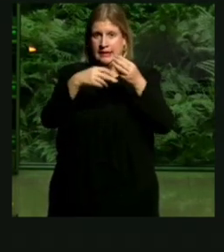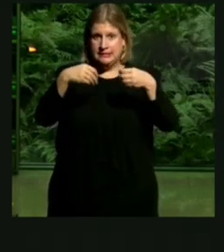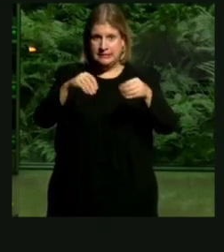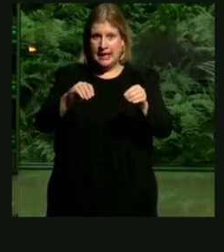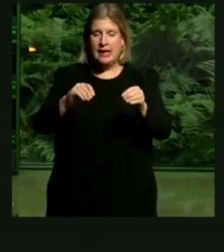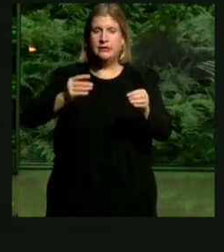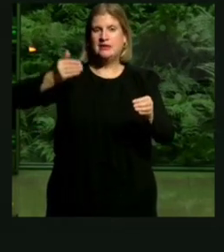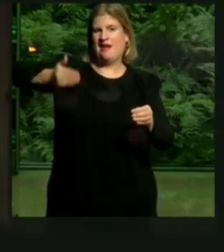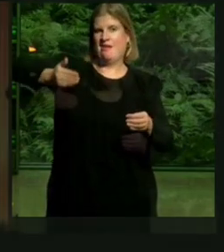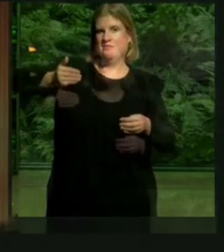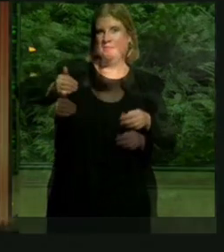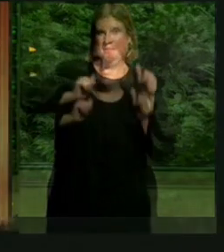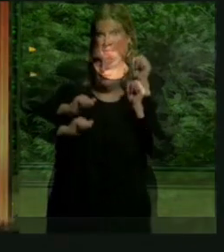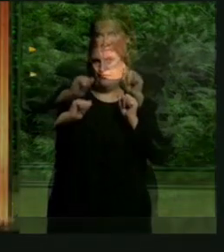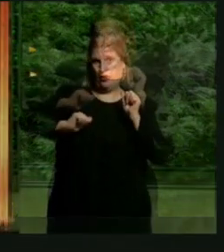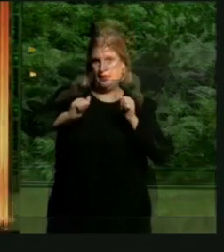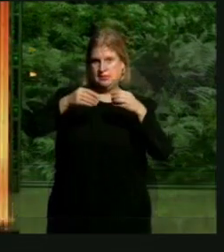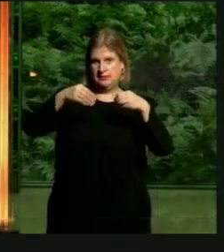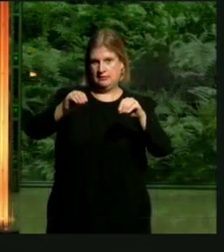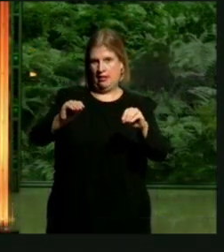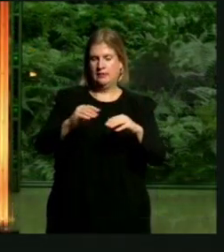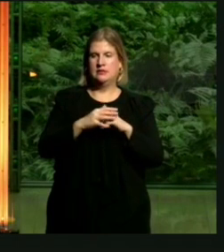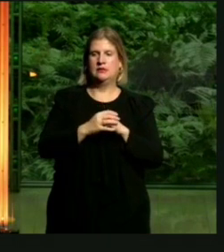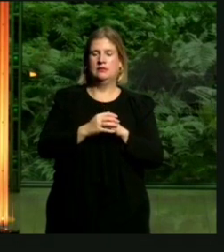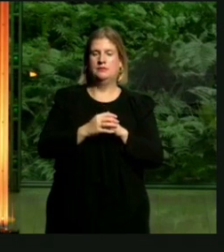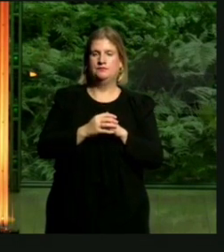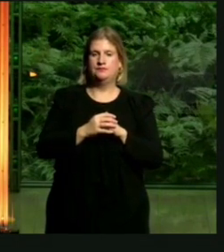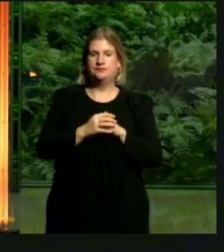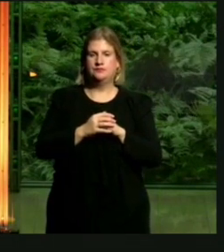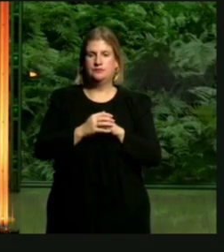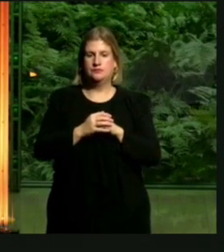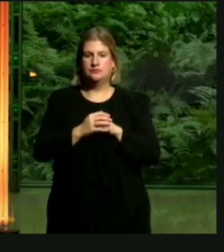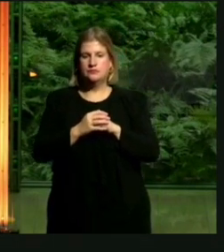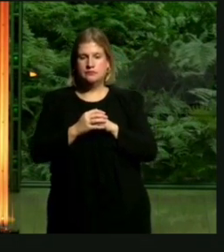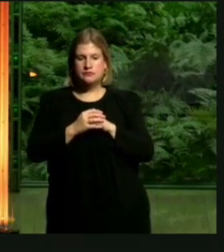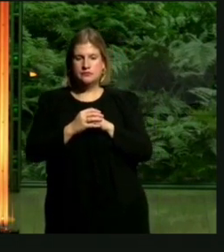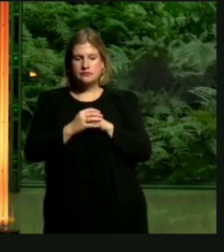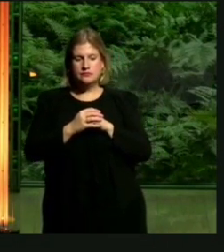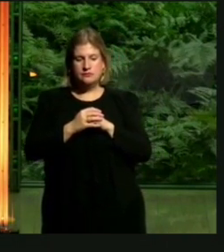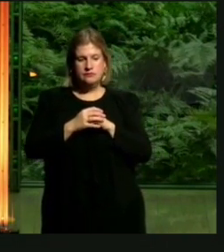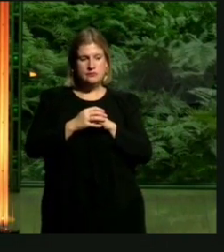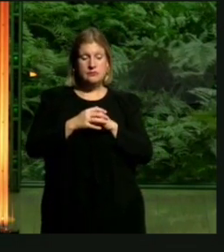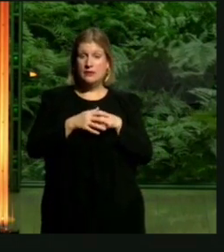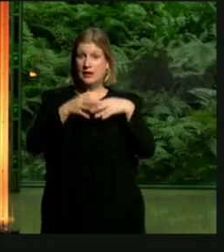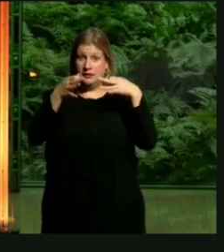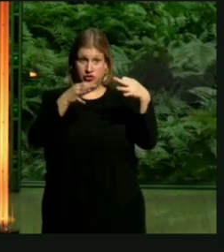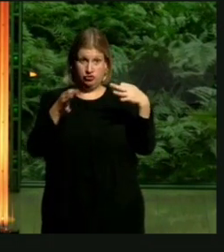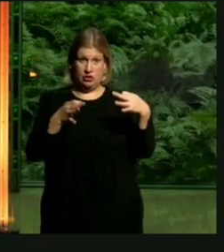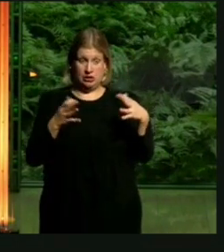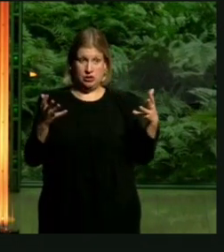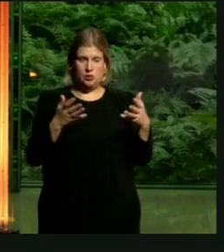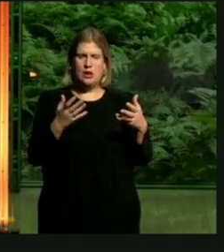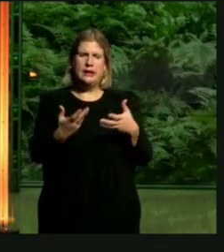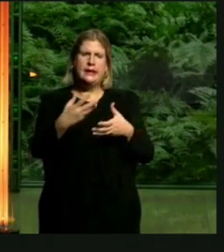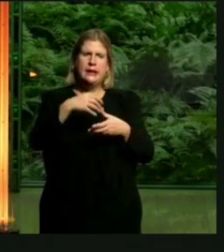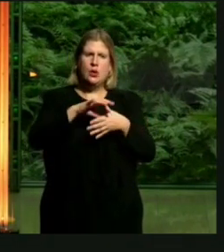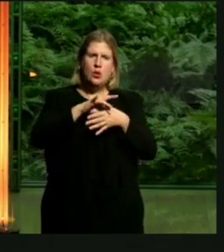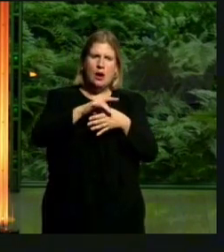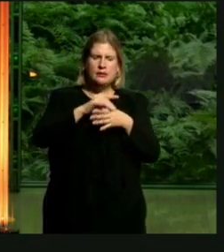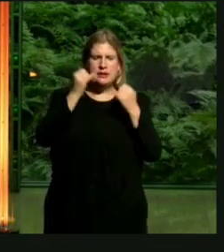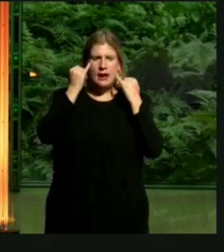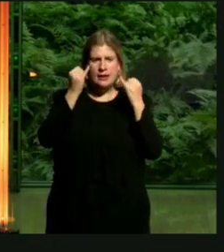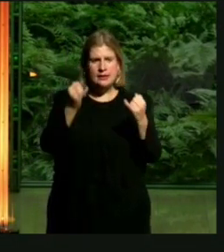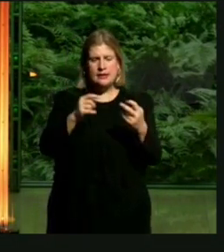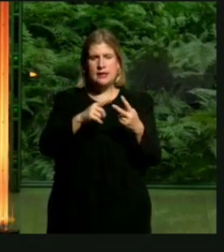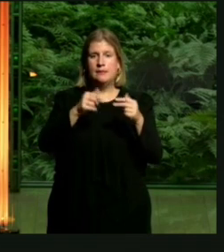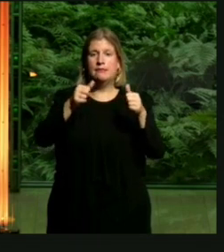upcoming performances. For the upcoming performance. Then you give it the instruction, which is include content ideas,